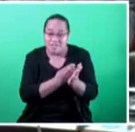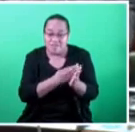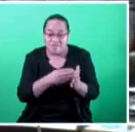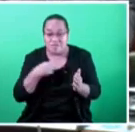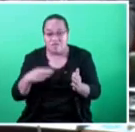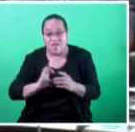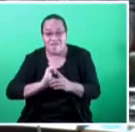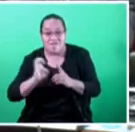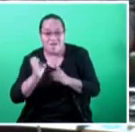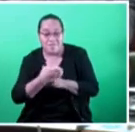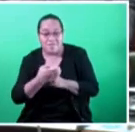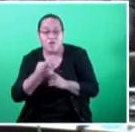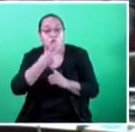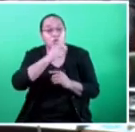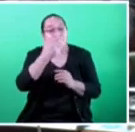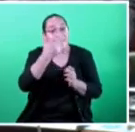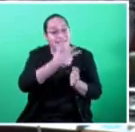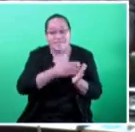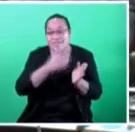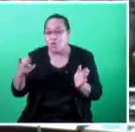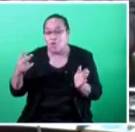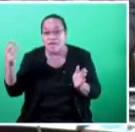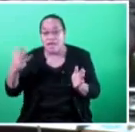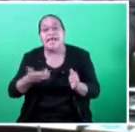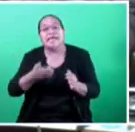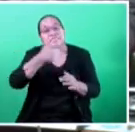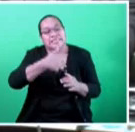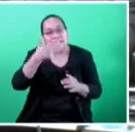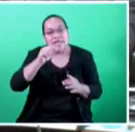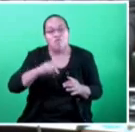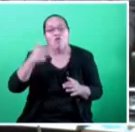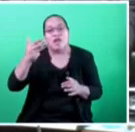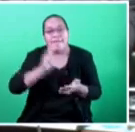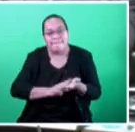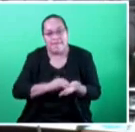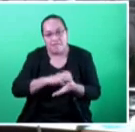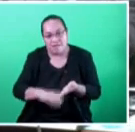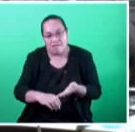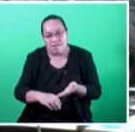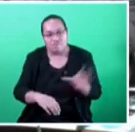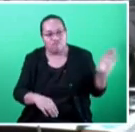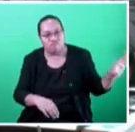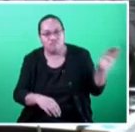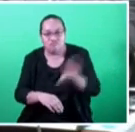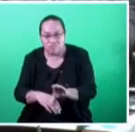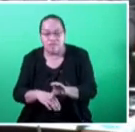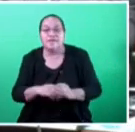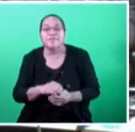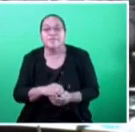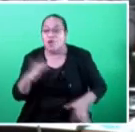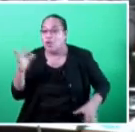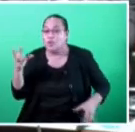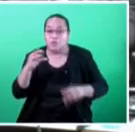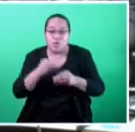and Waterways for the fiscal year 2018-19 was 69.9 million. Mr. Speaker, the total